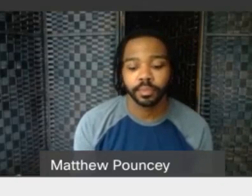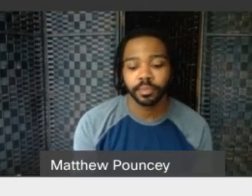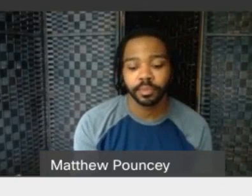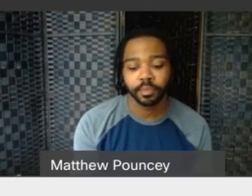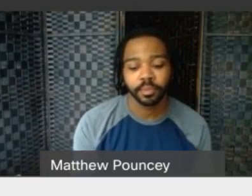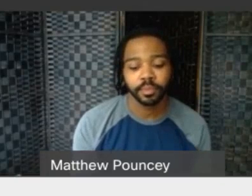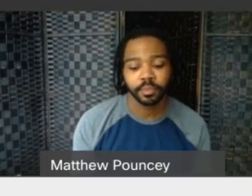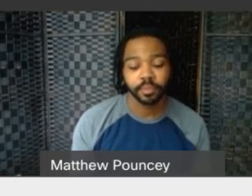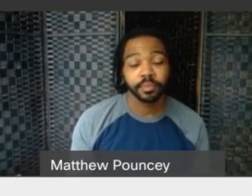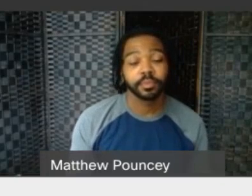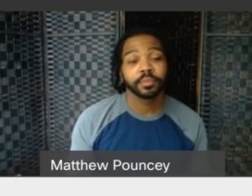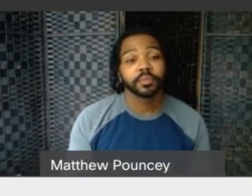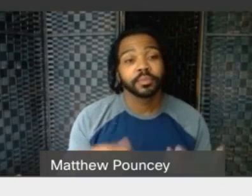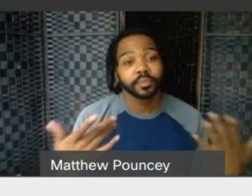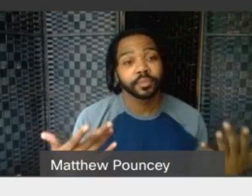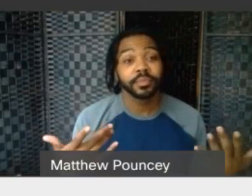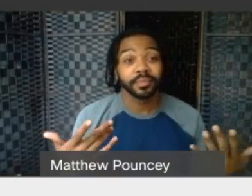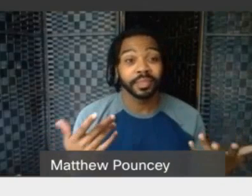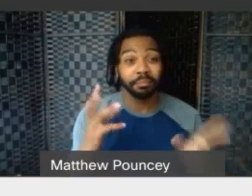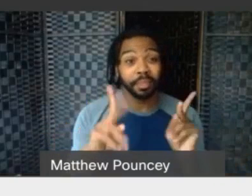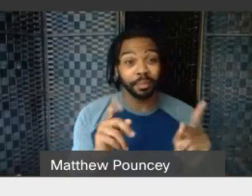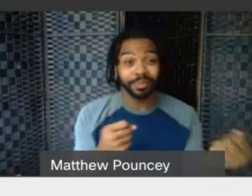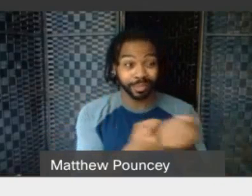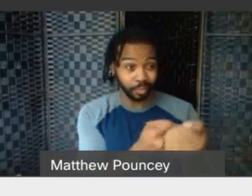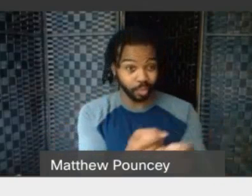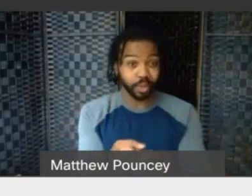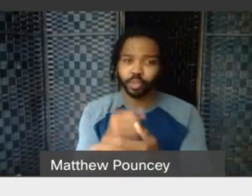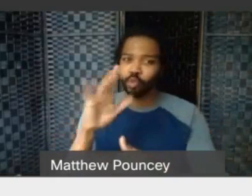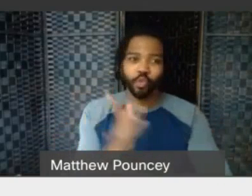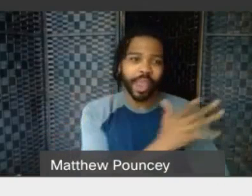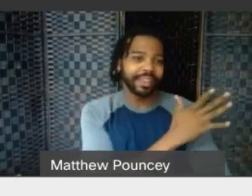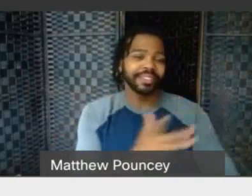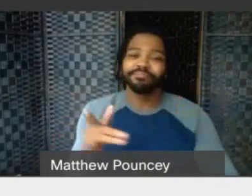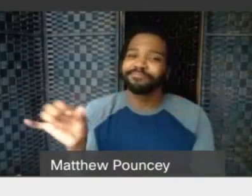the range is similar to that, although